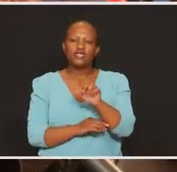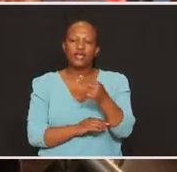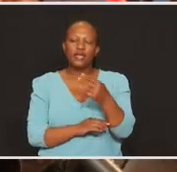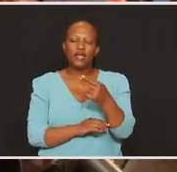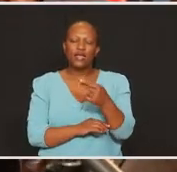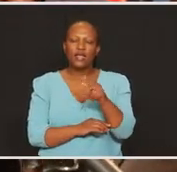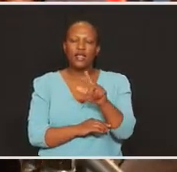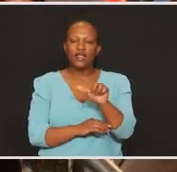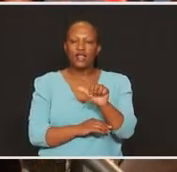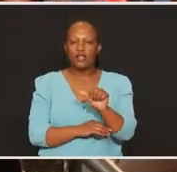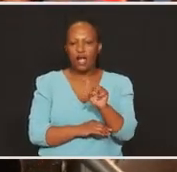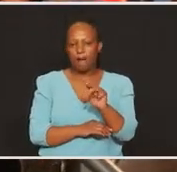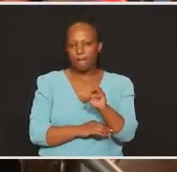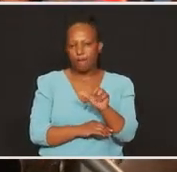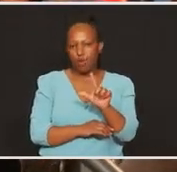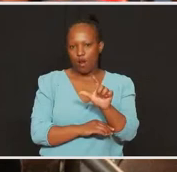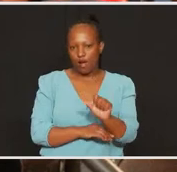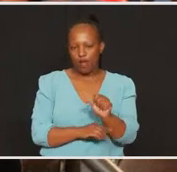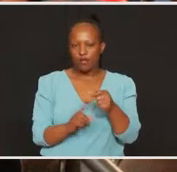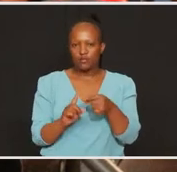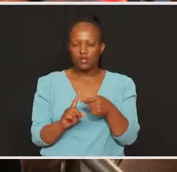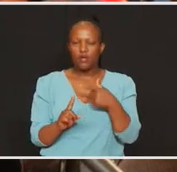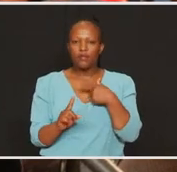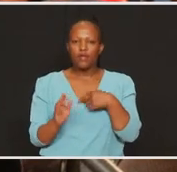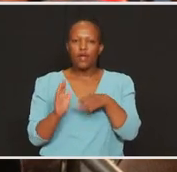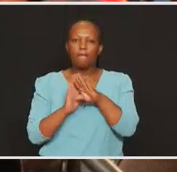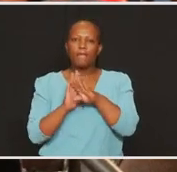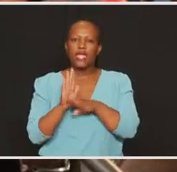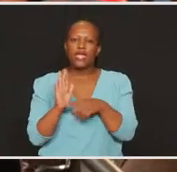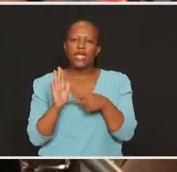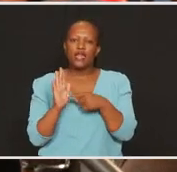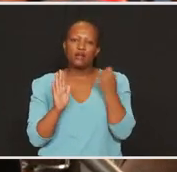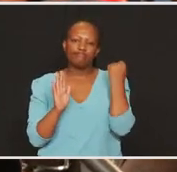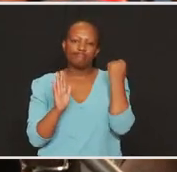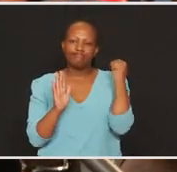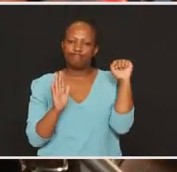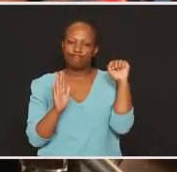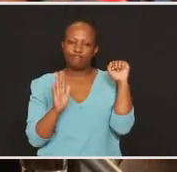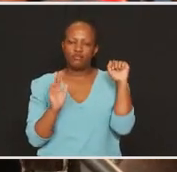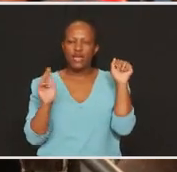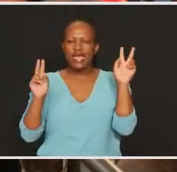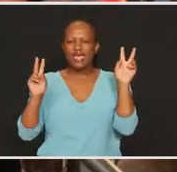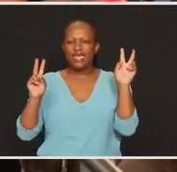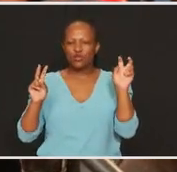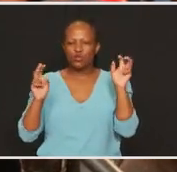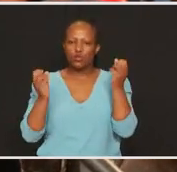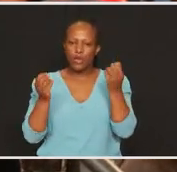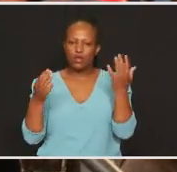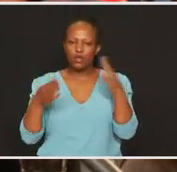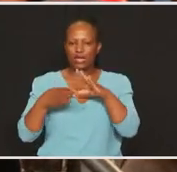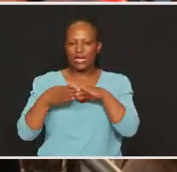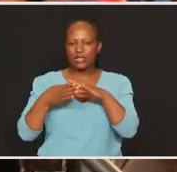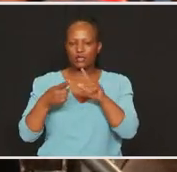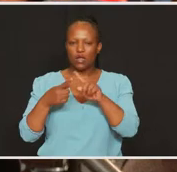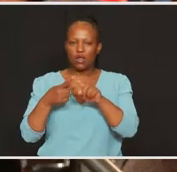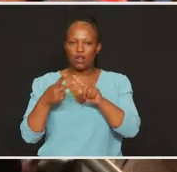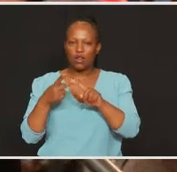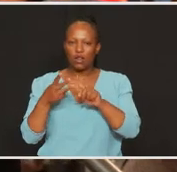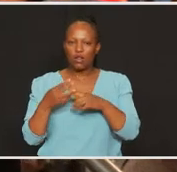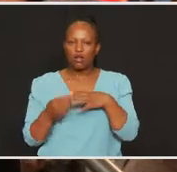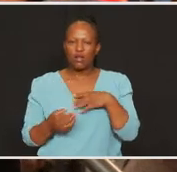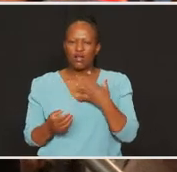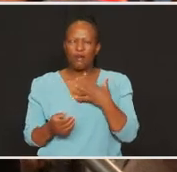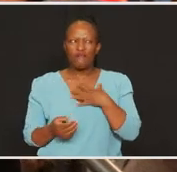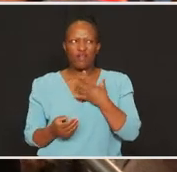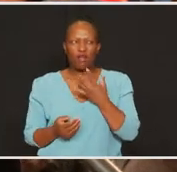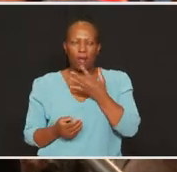rejecting and objecting this bill concerning several issues because I call this a bully Bella bill because